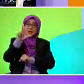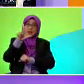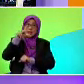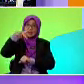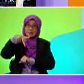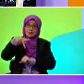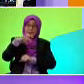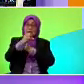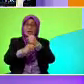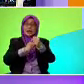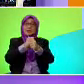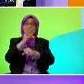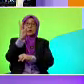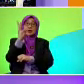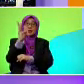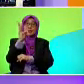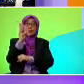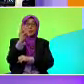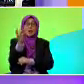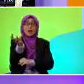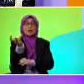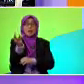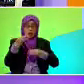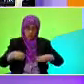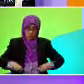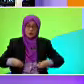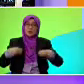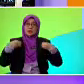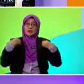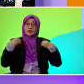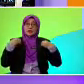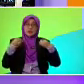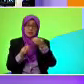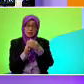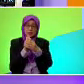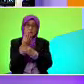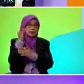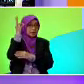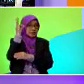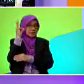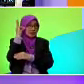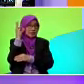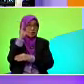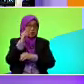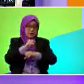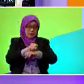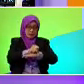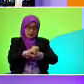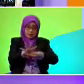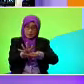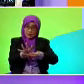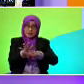is microorganism, growth factors and its effects. All right, teacher. So I think we shall proceed to get